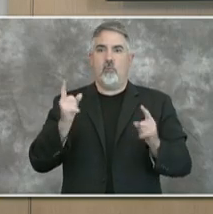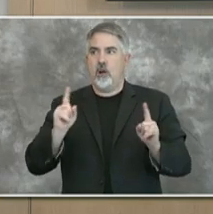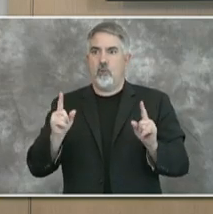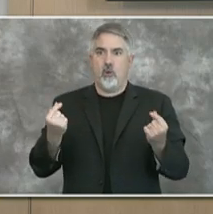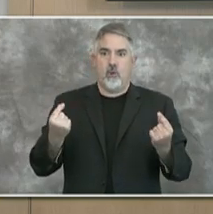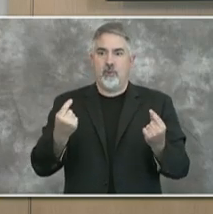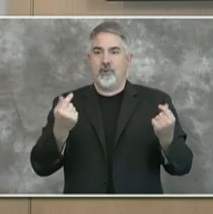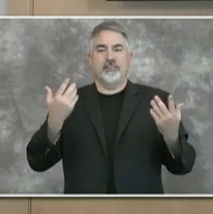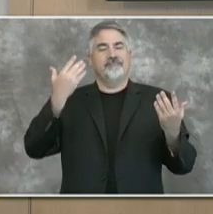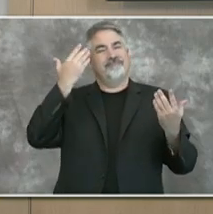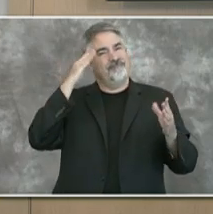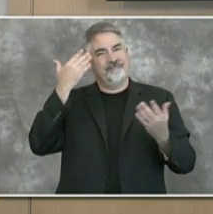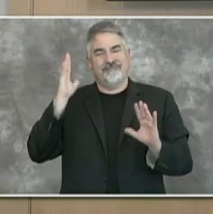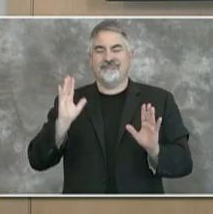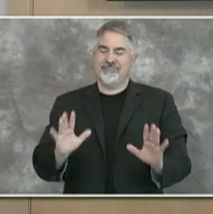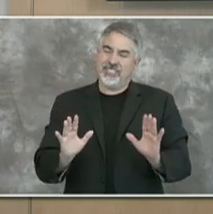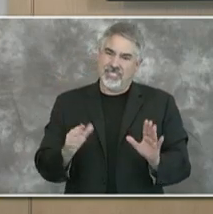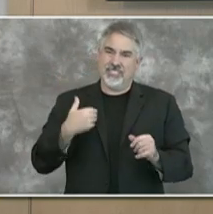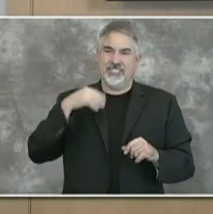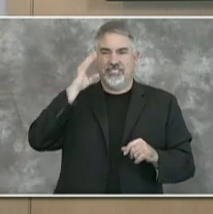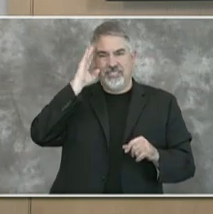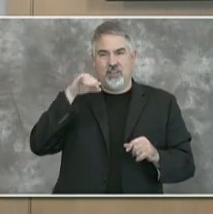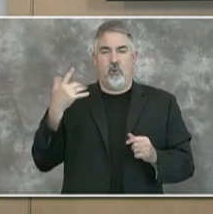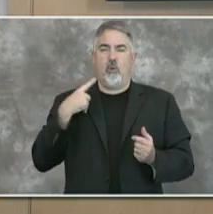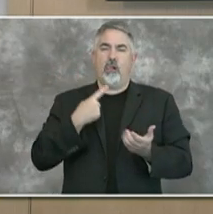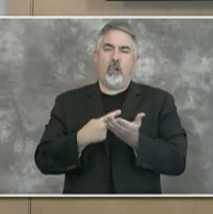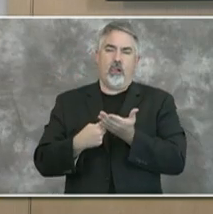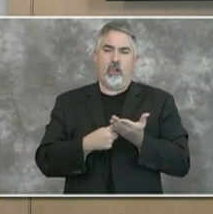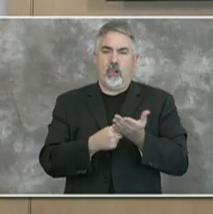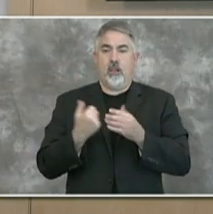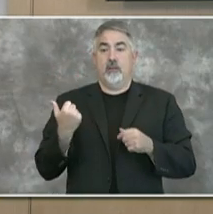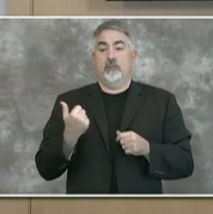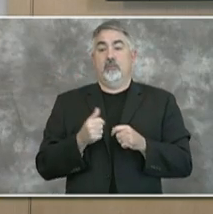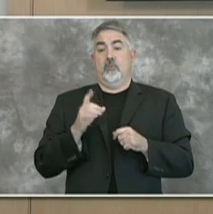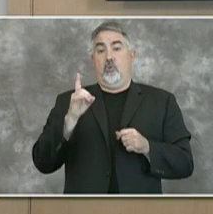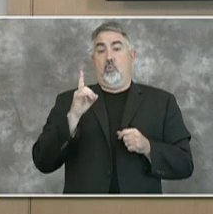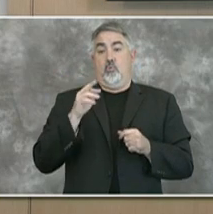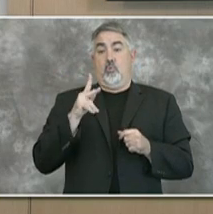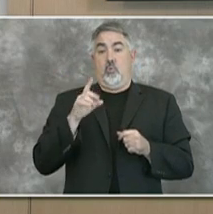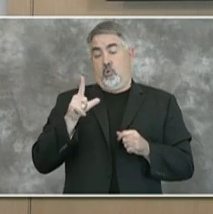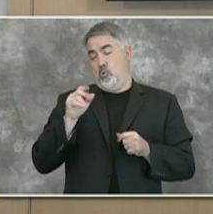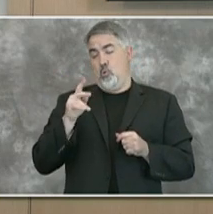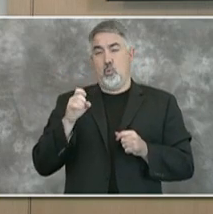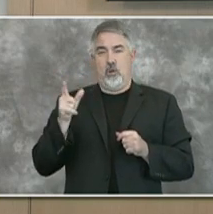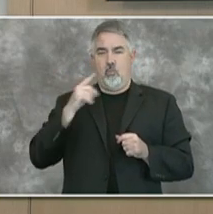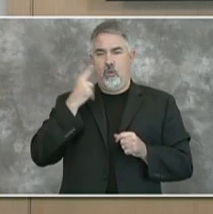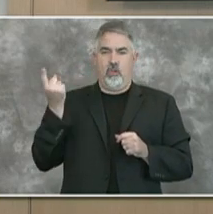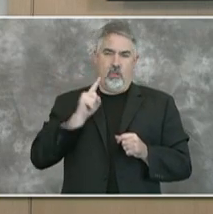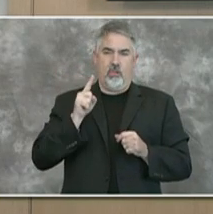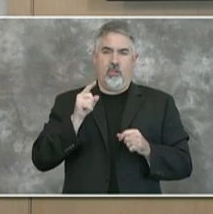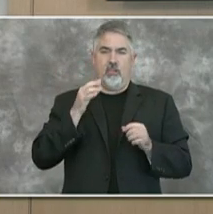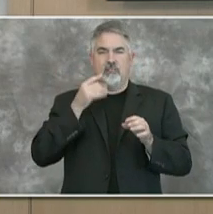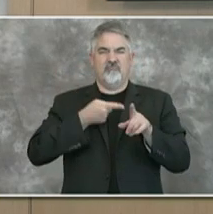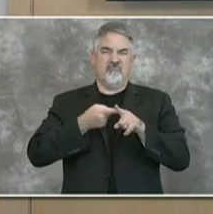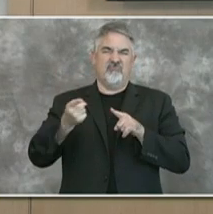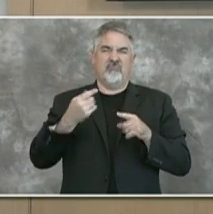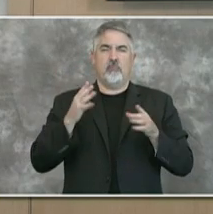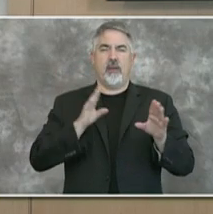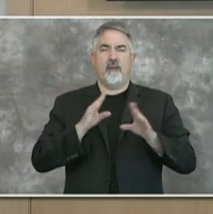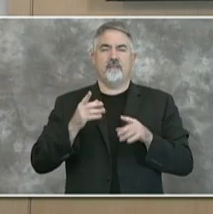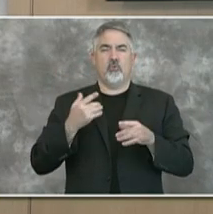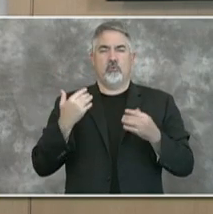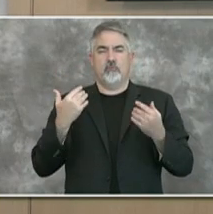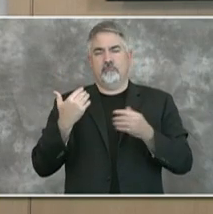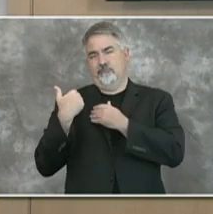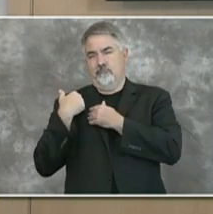so today we want to talk just a little bit, and we're going to have Dr. Luke Bergman, our Director of Behavioral Health Services, here in a minute to give you an update. But we